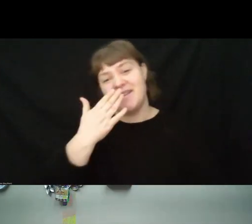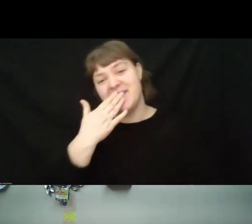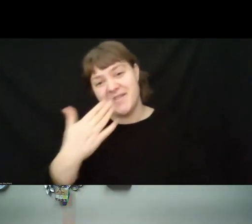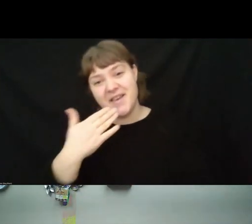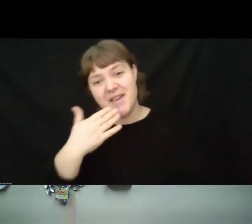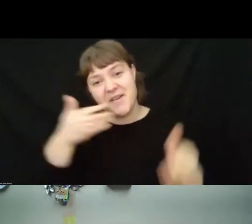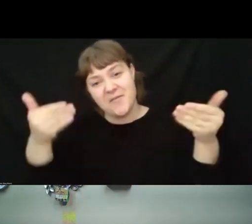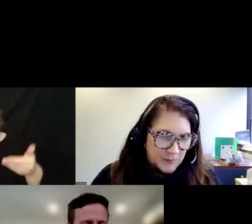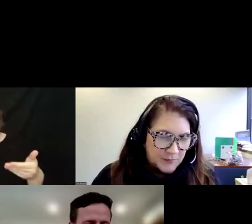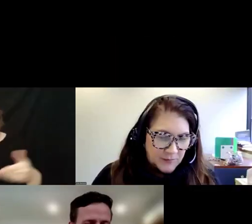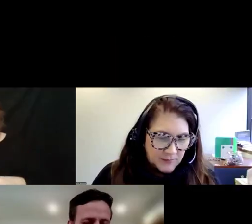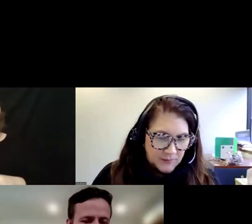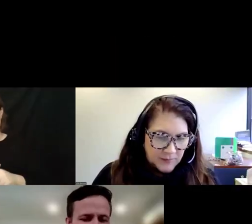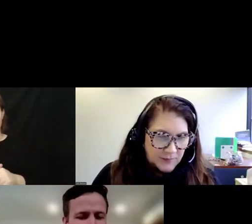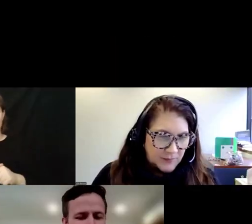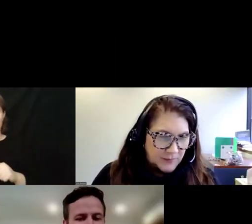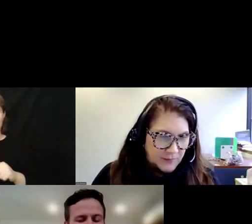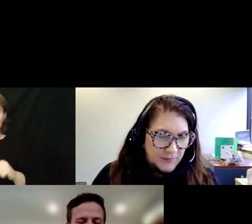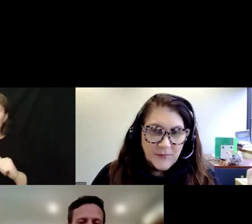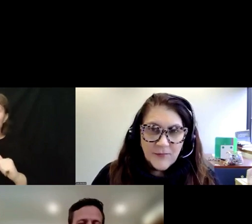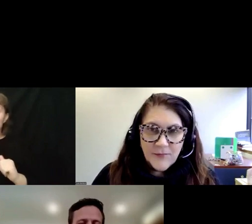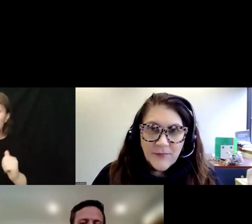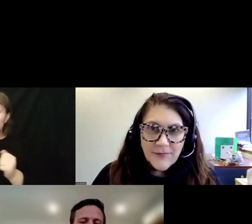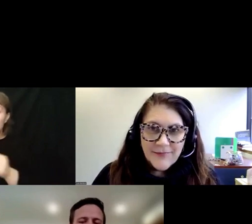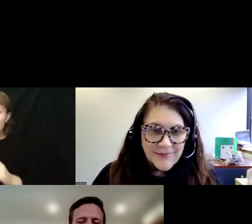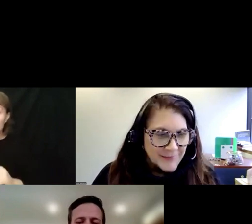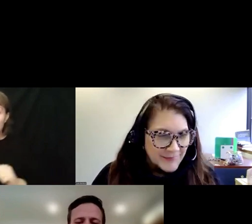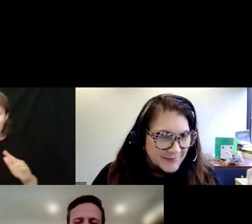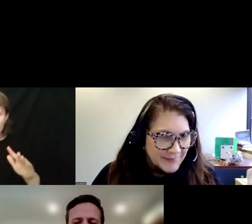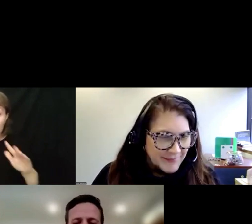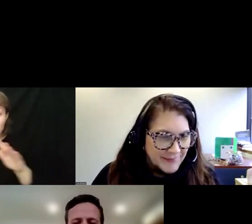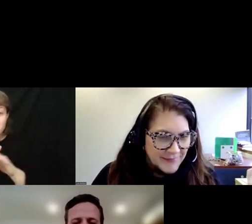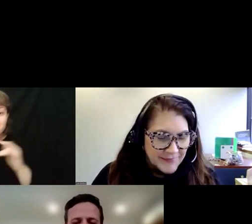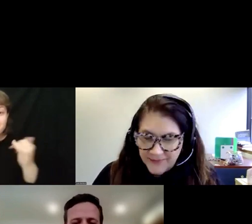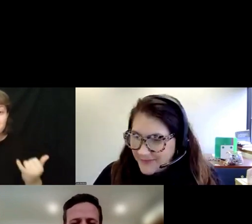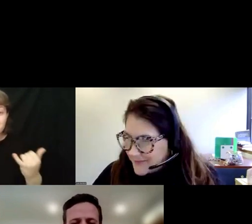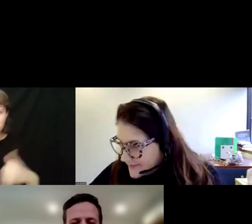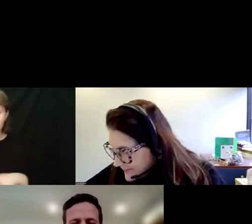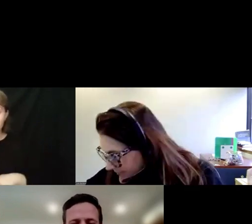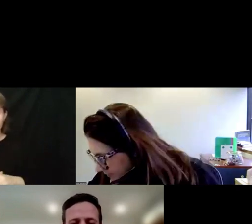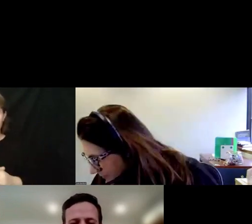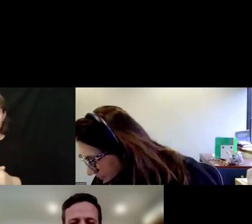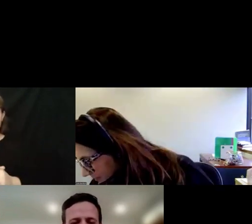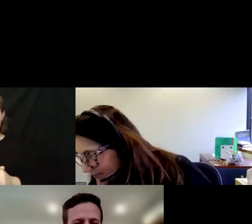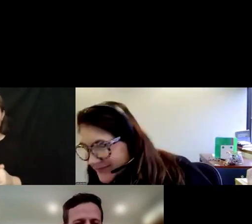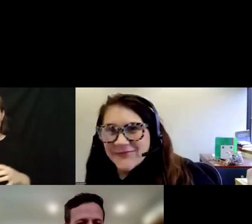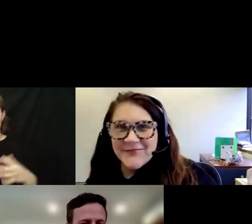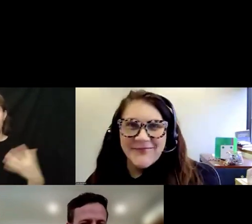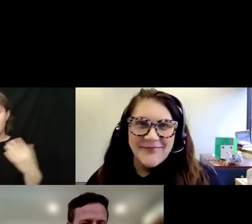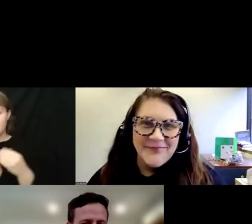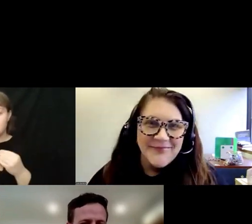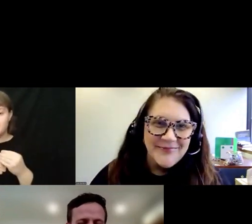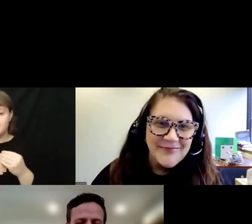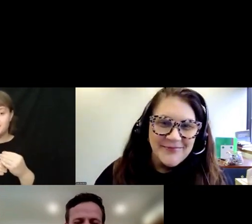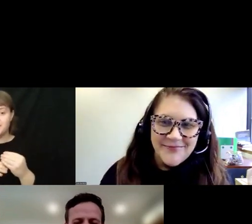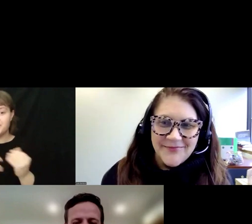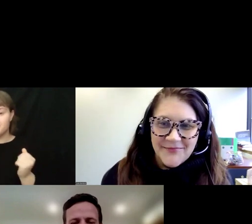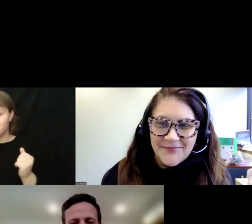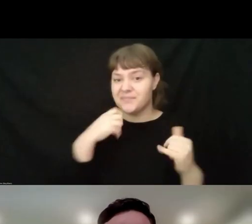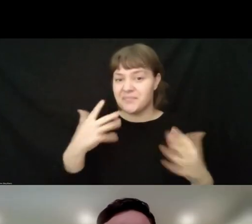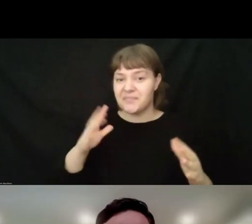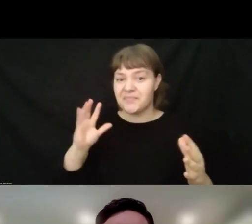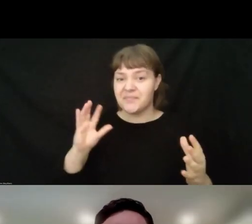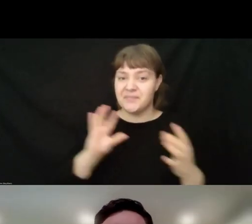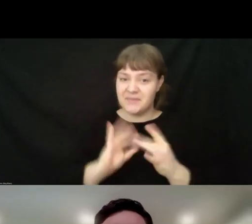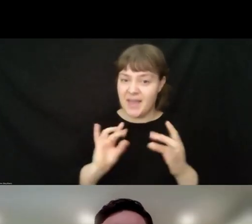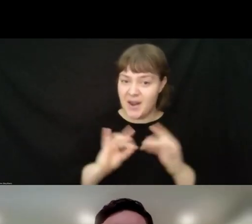me, and thank you everybody for being here today. I'll piggyback off a lot of what has been said